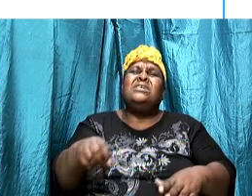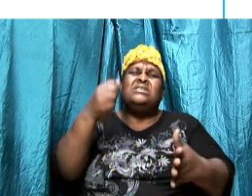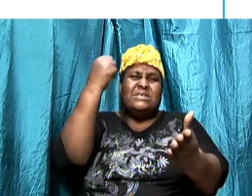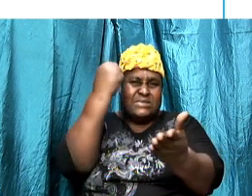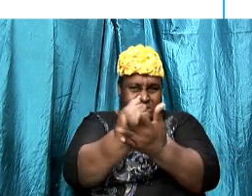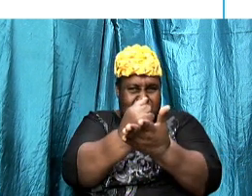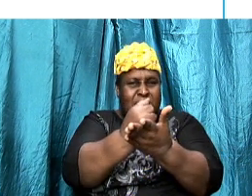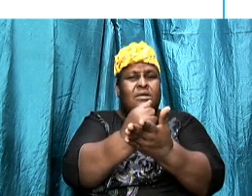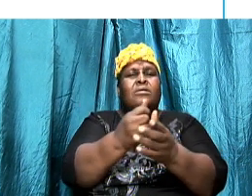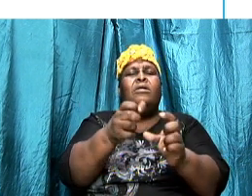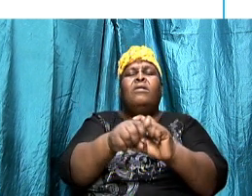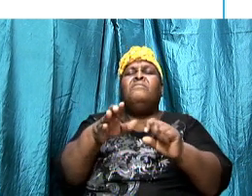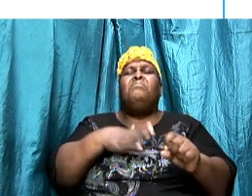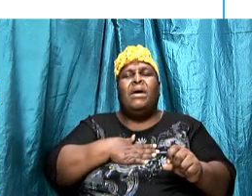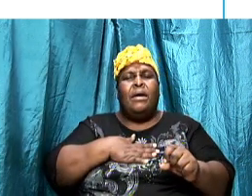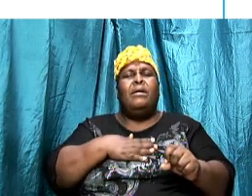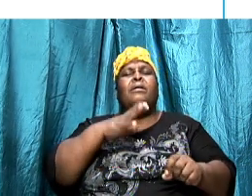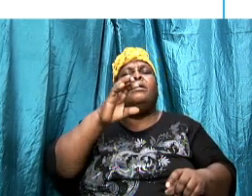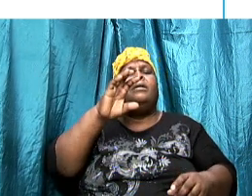my apostleship.